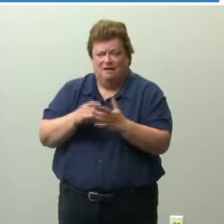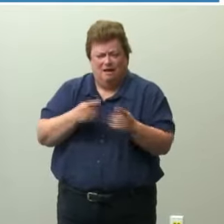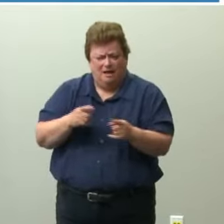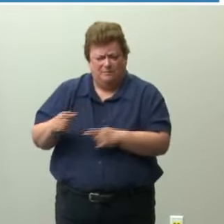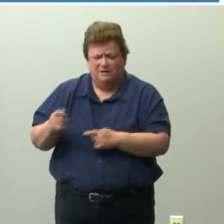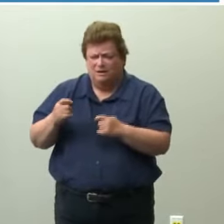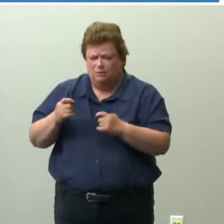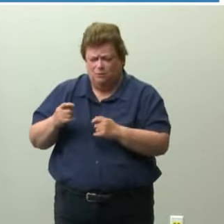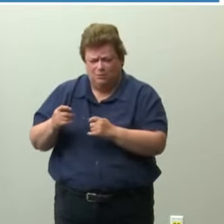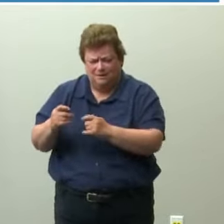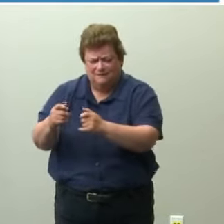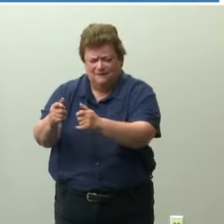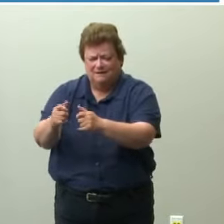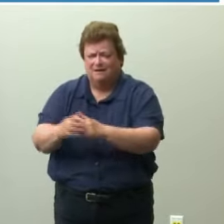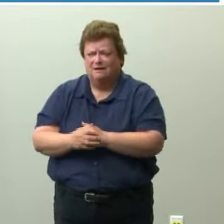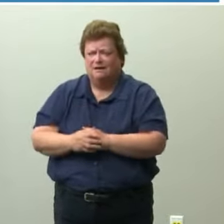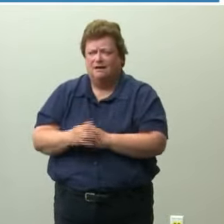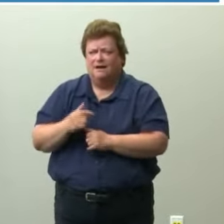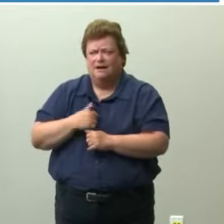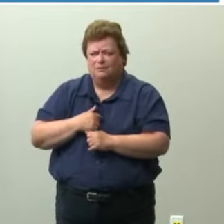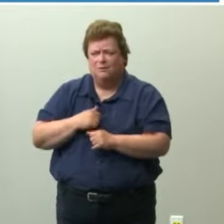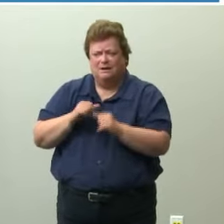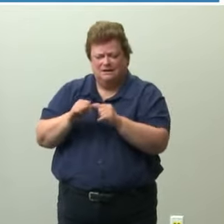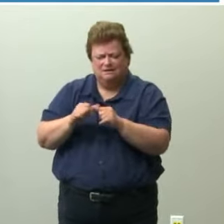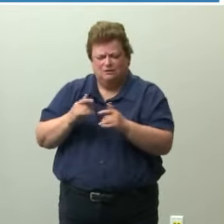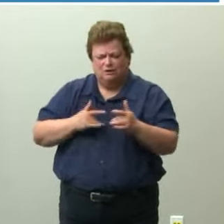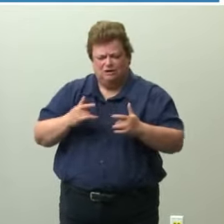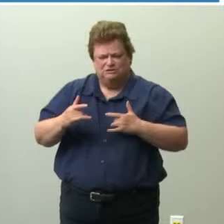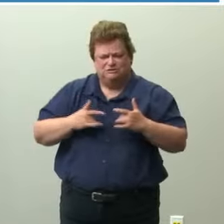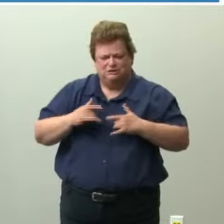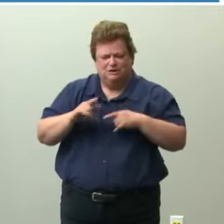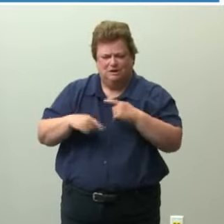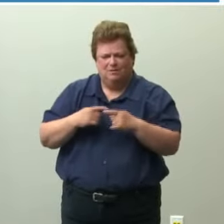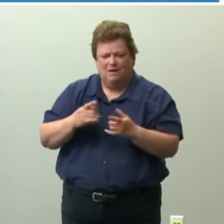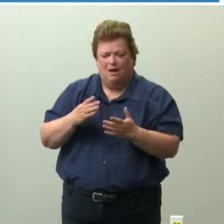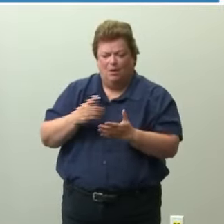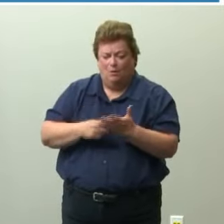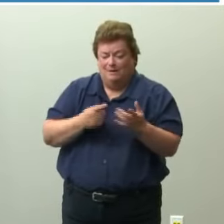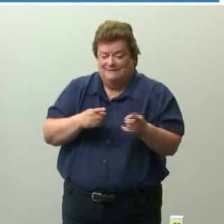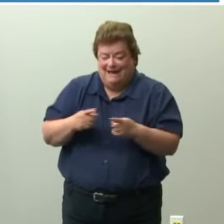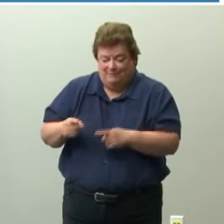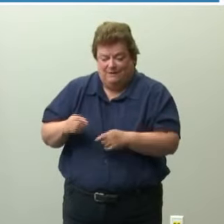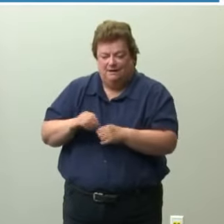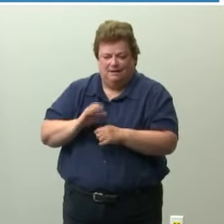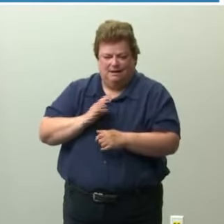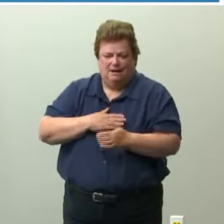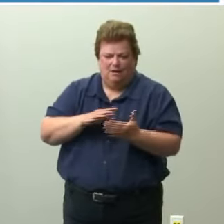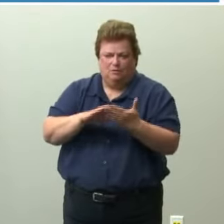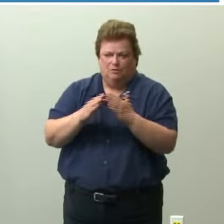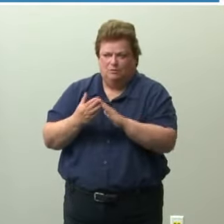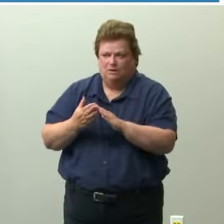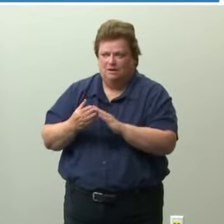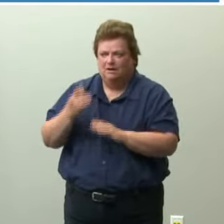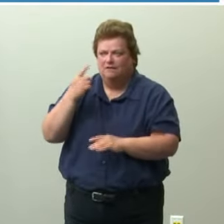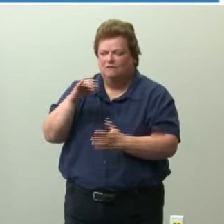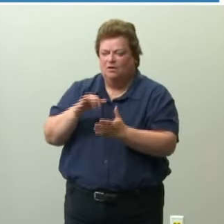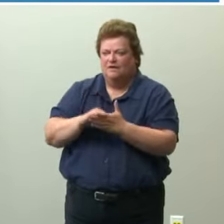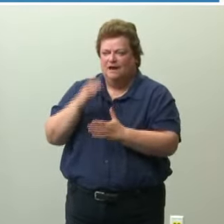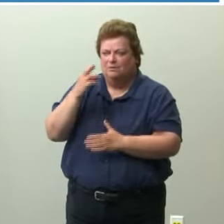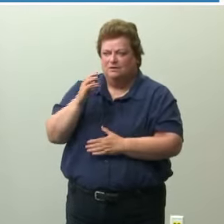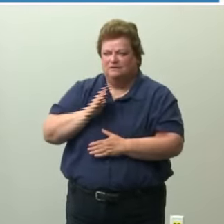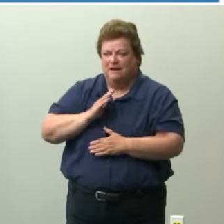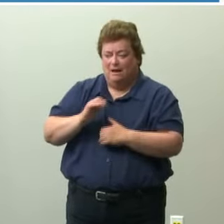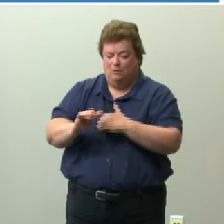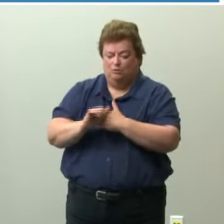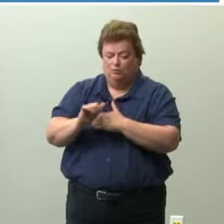quickly, and we continue to be very concerned about the shift in our local situation. For those reasons, our risk